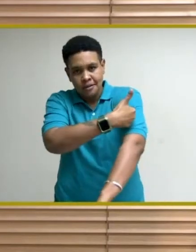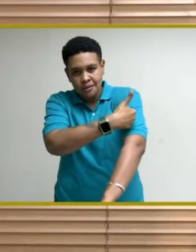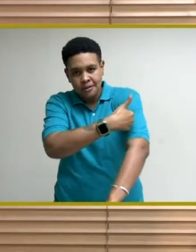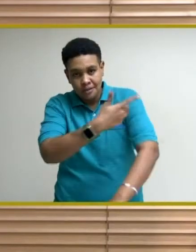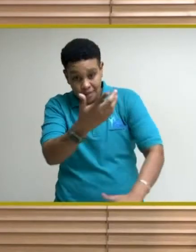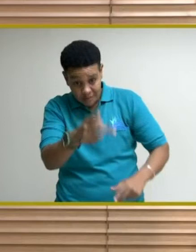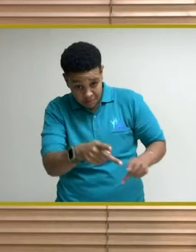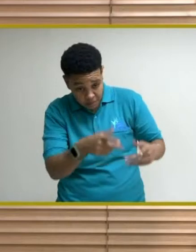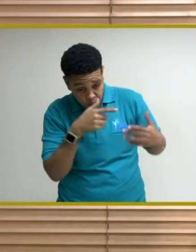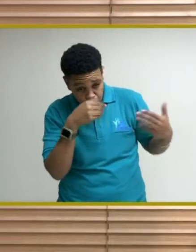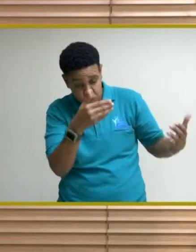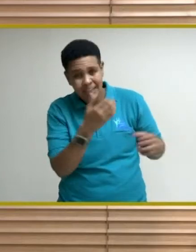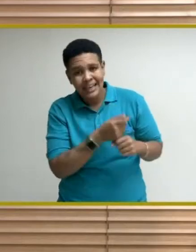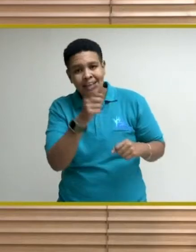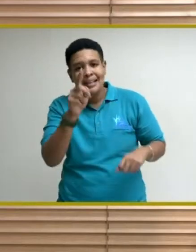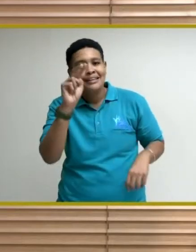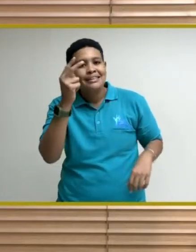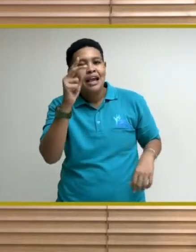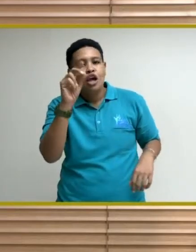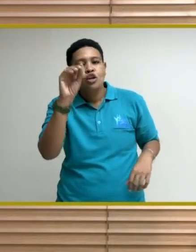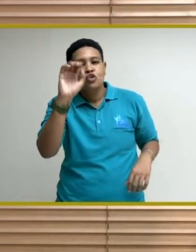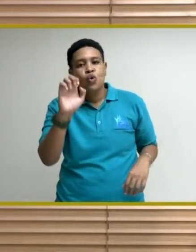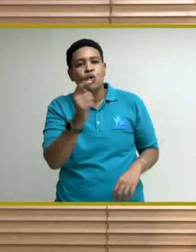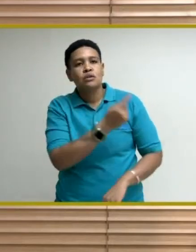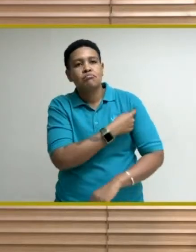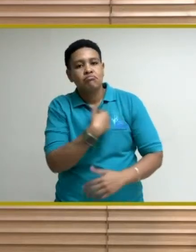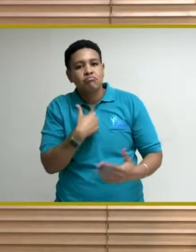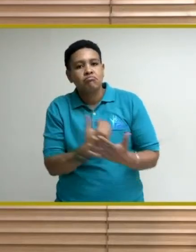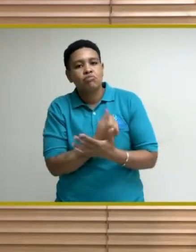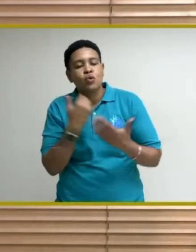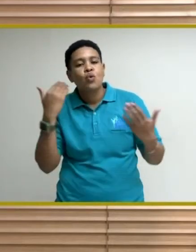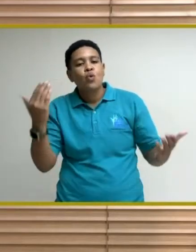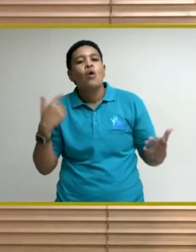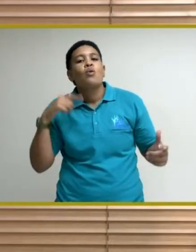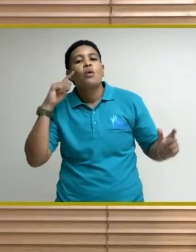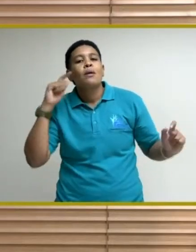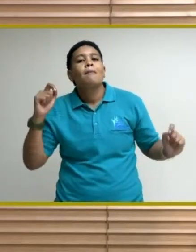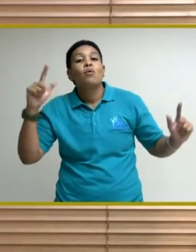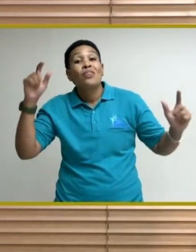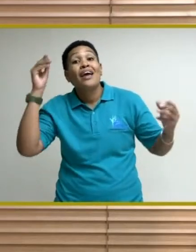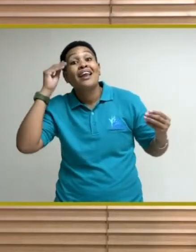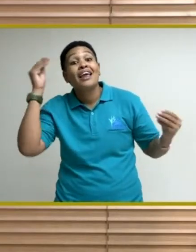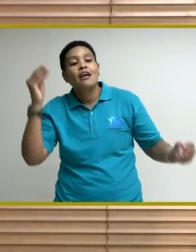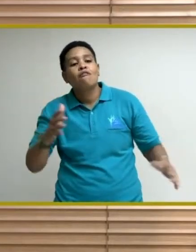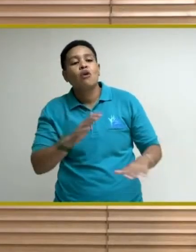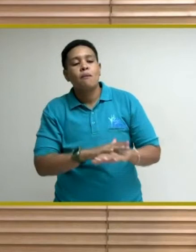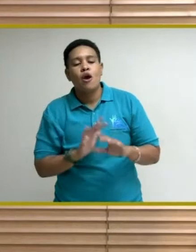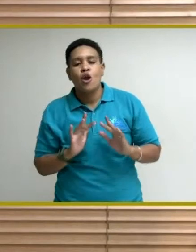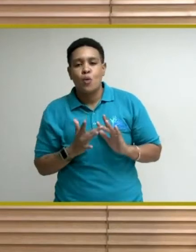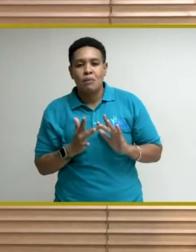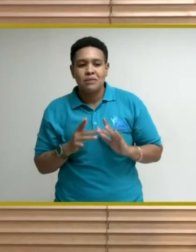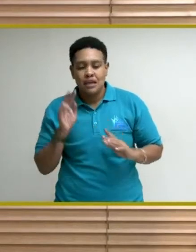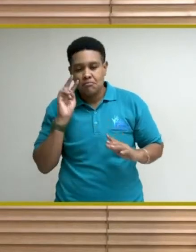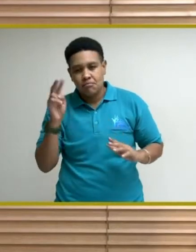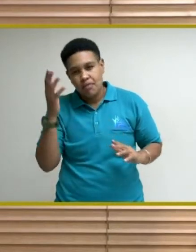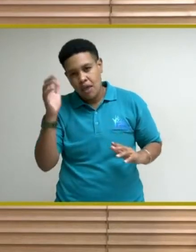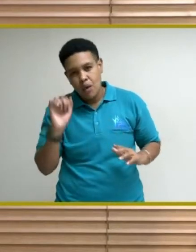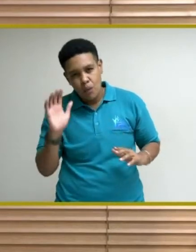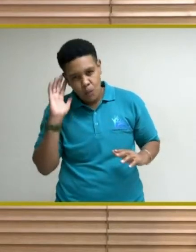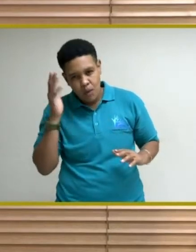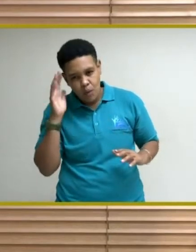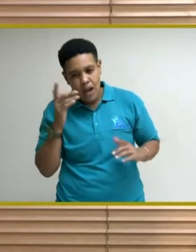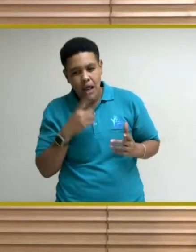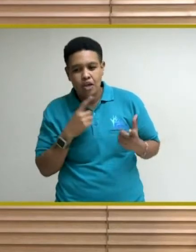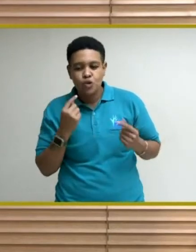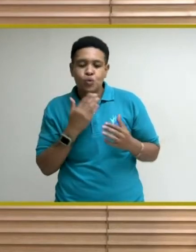persons receiving their second dose, and we will mount that information, Steve, on the website, and we will do